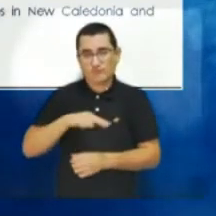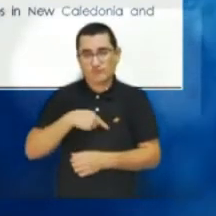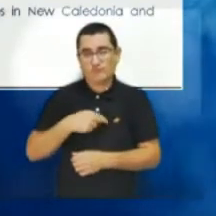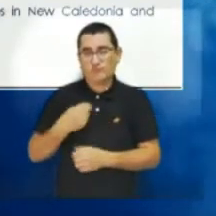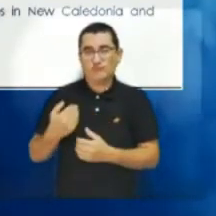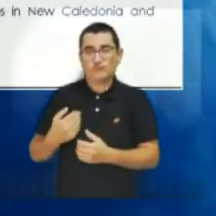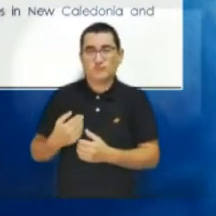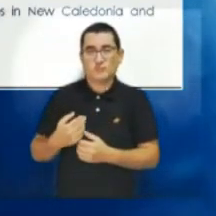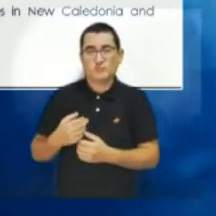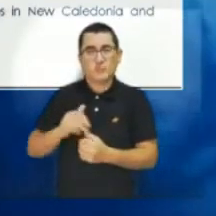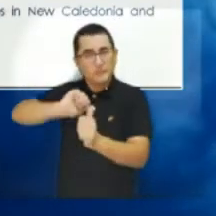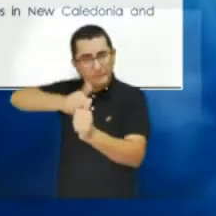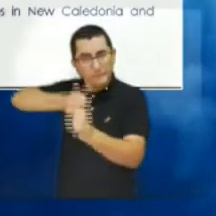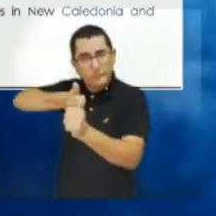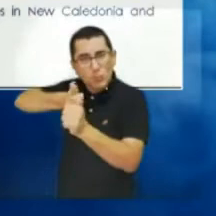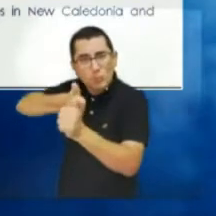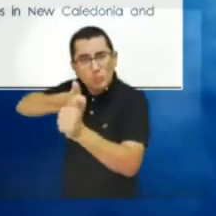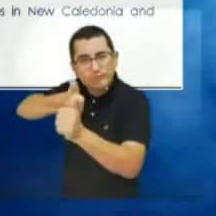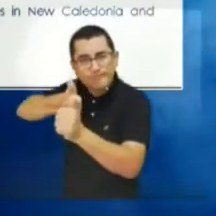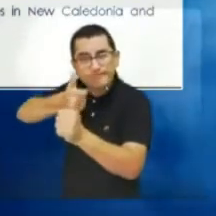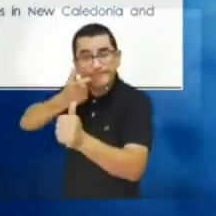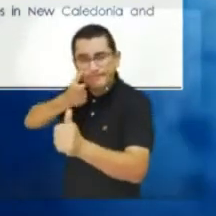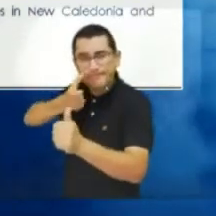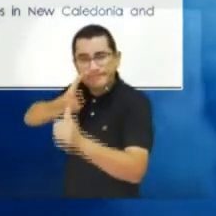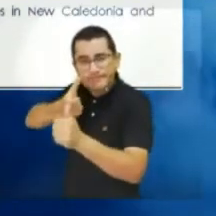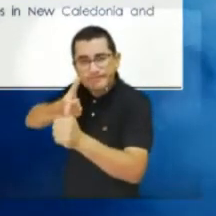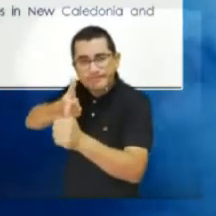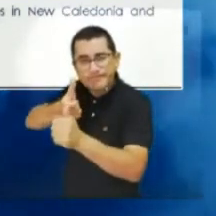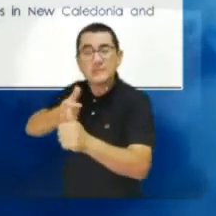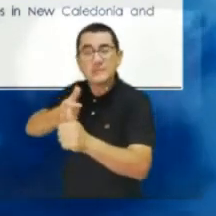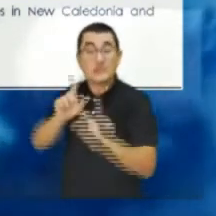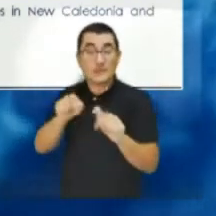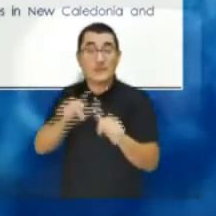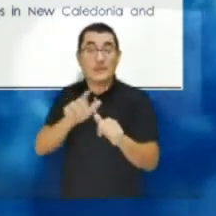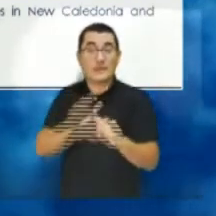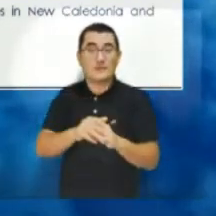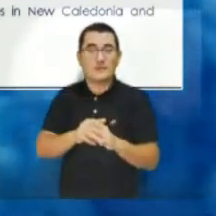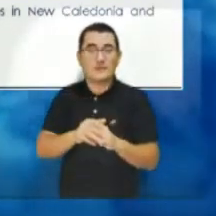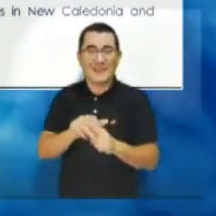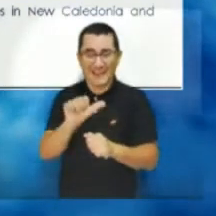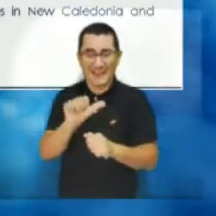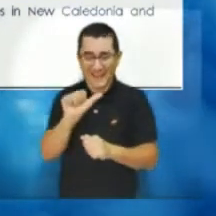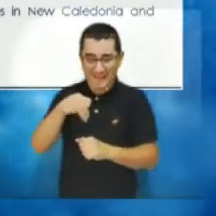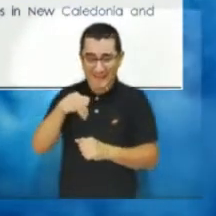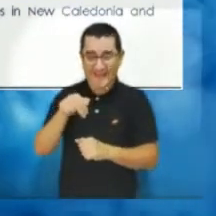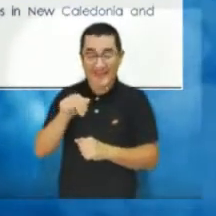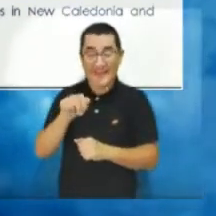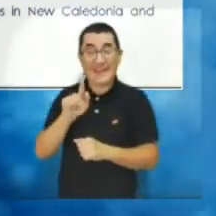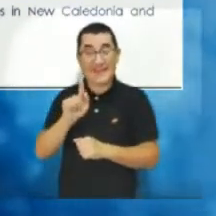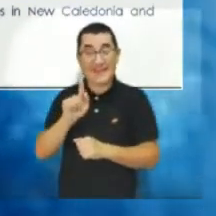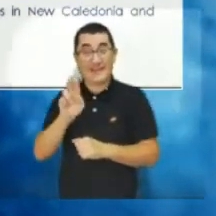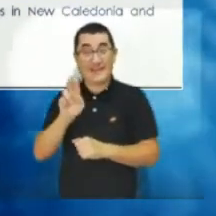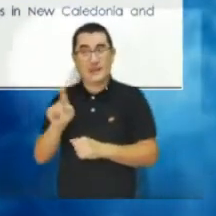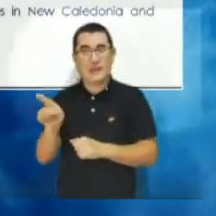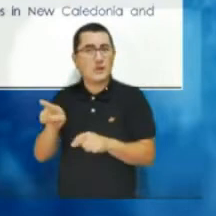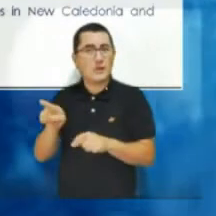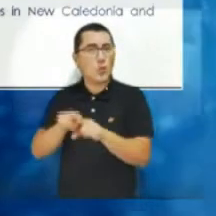they are also spread with a very strong territorial presence so that they can intervene on the